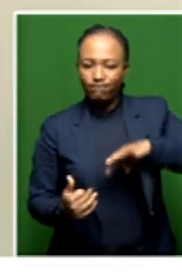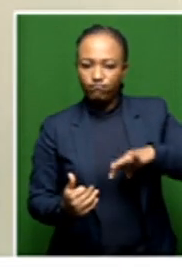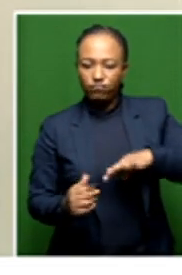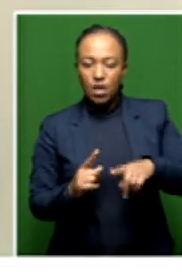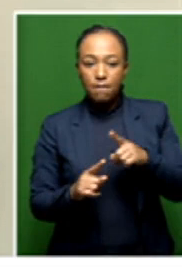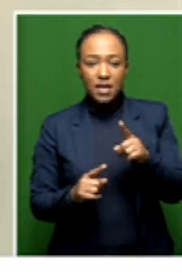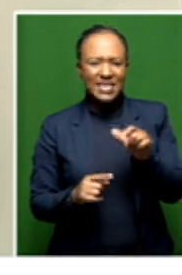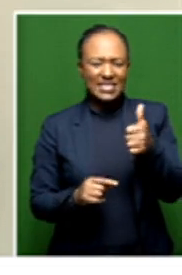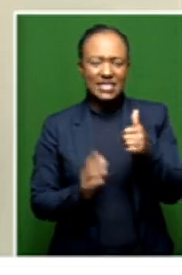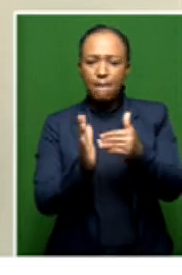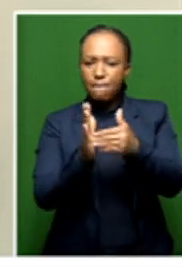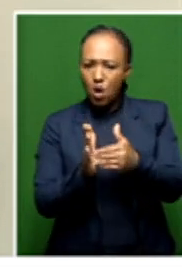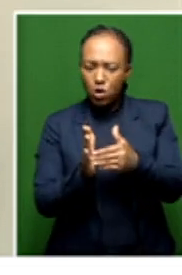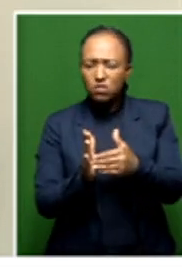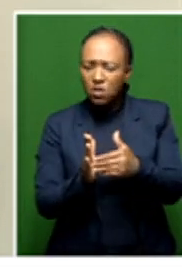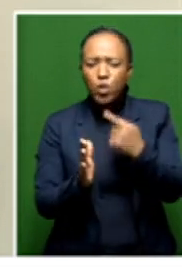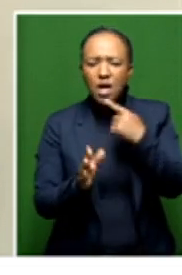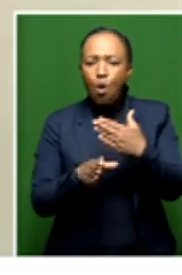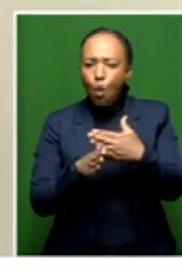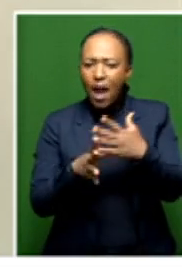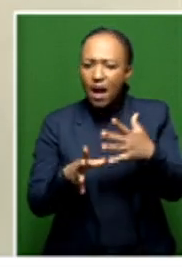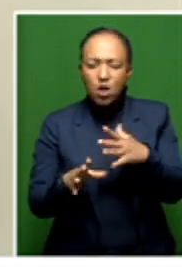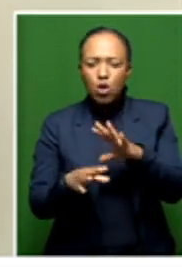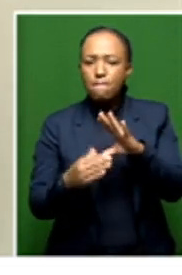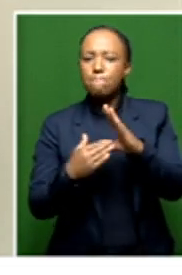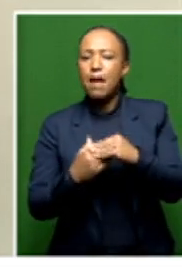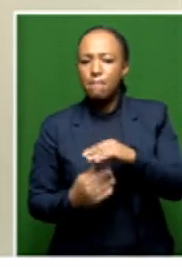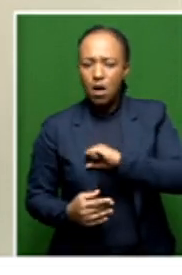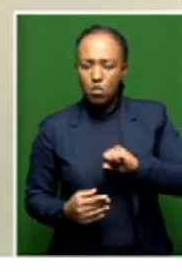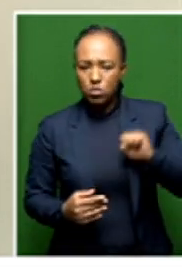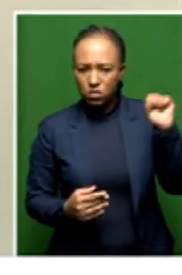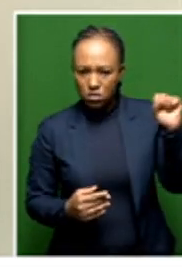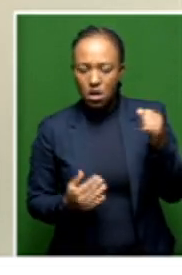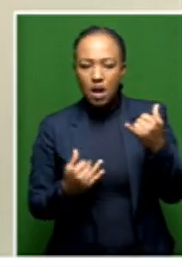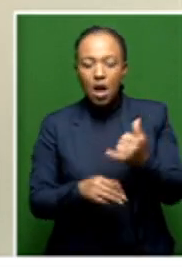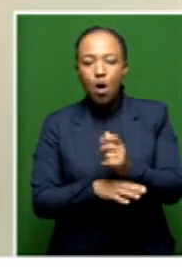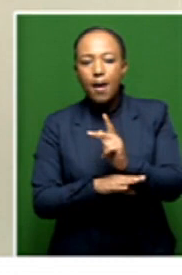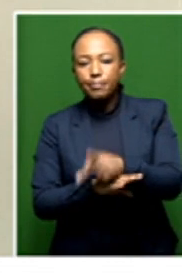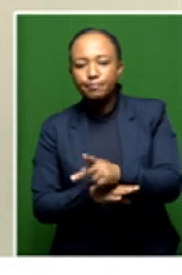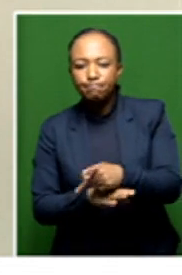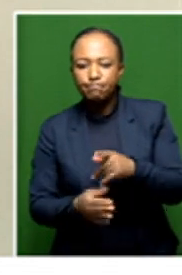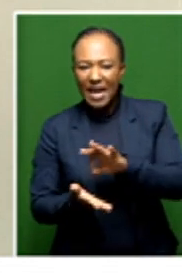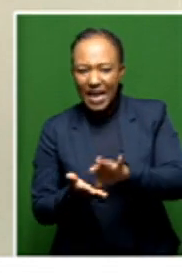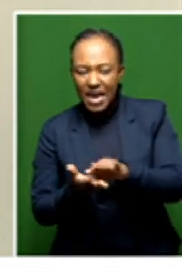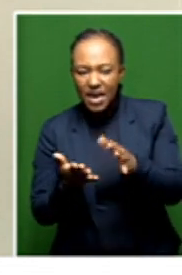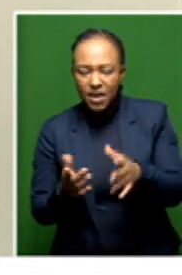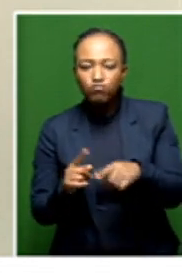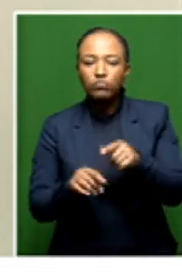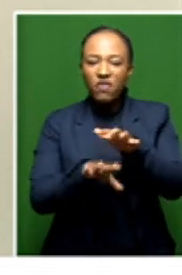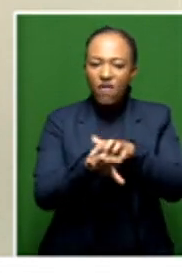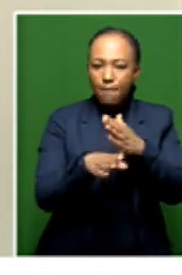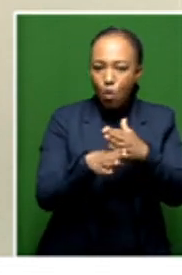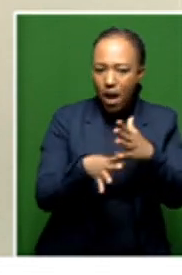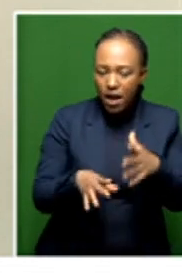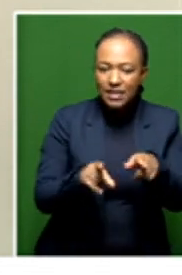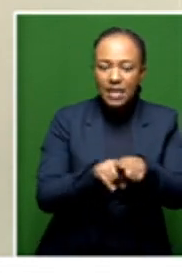just COSATU members. We're talking about the workers in our country. Domestic workers now are going to be equalized. Farm workers have been equalized. EPWP,